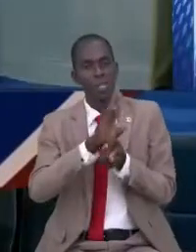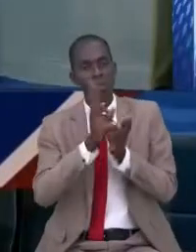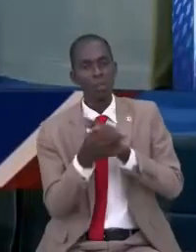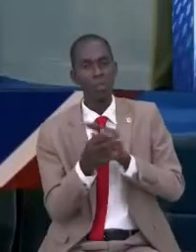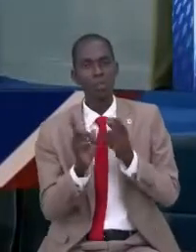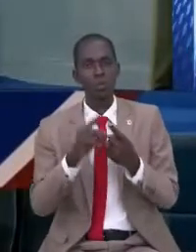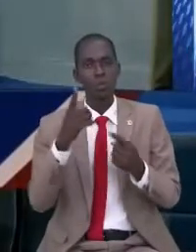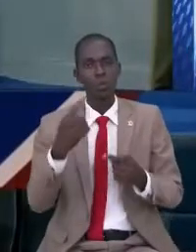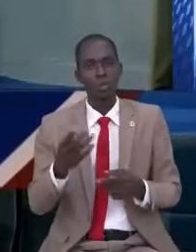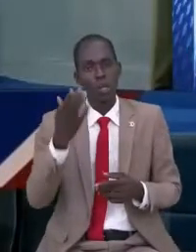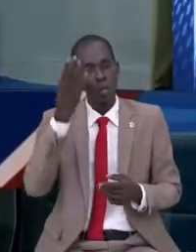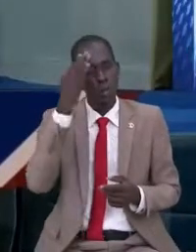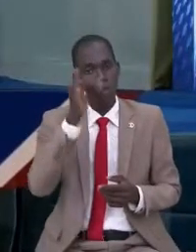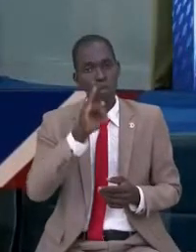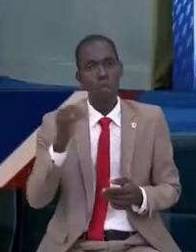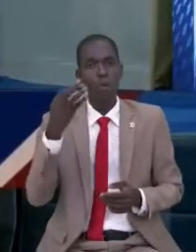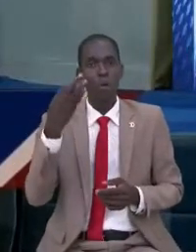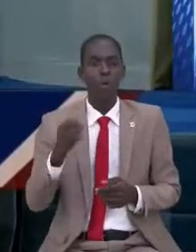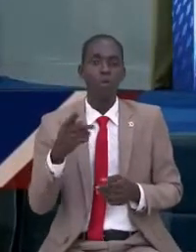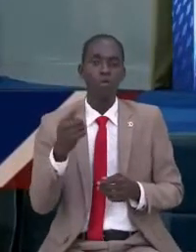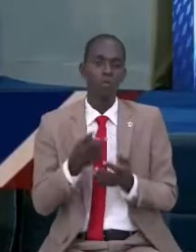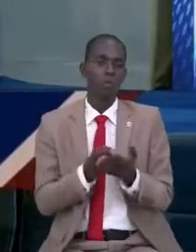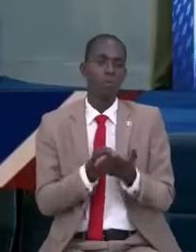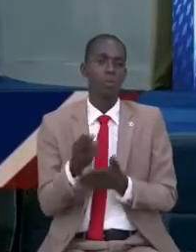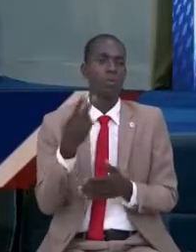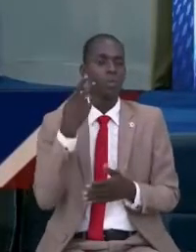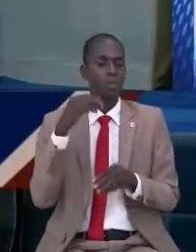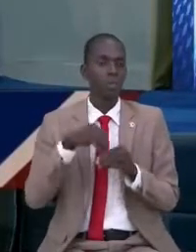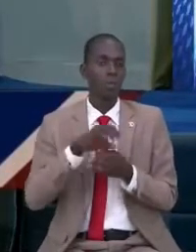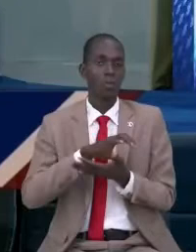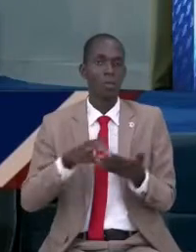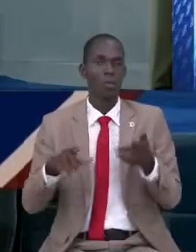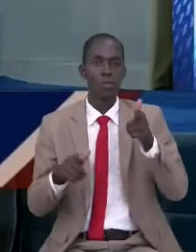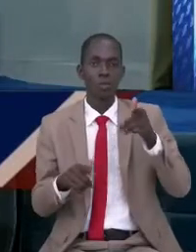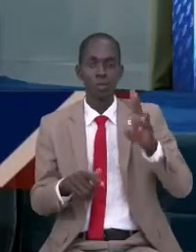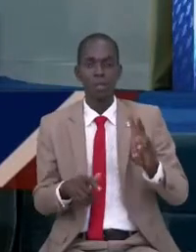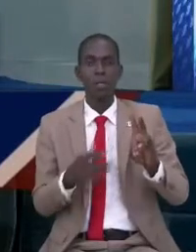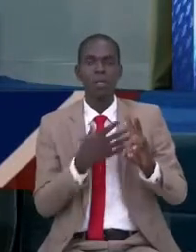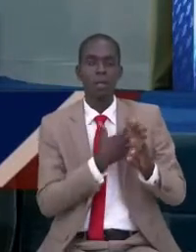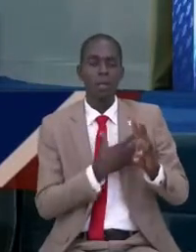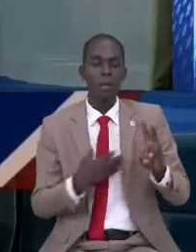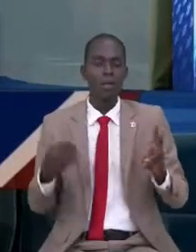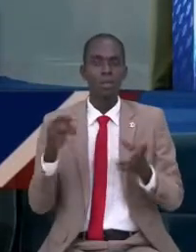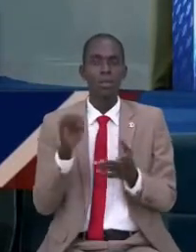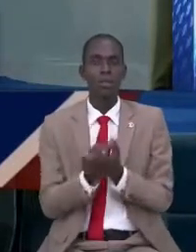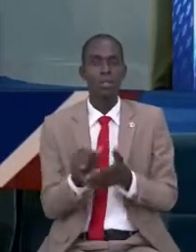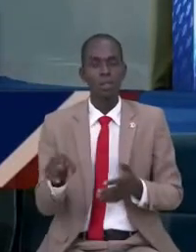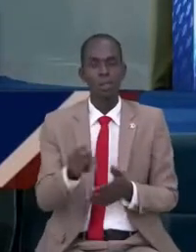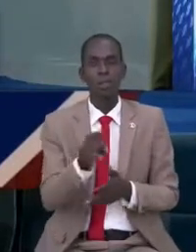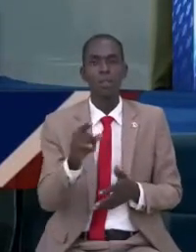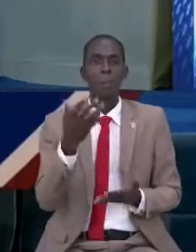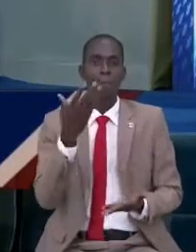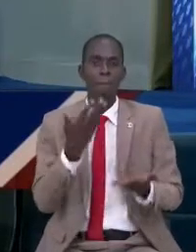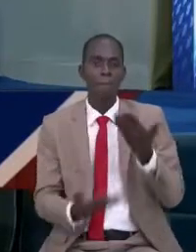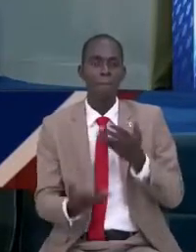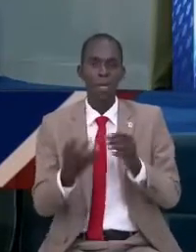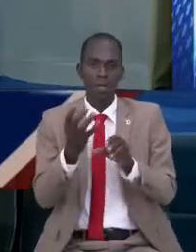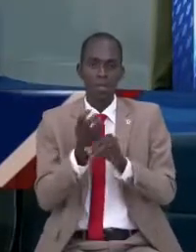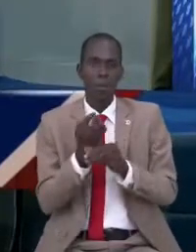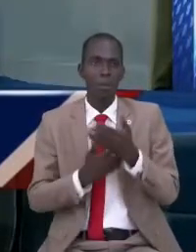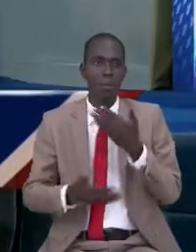to the acknowledging of the truth. Verse 26, and that they may